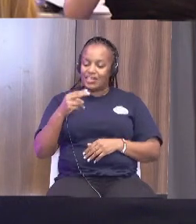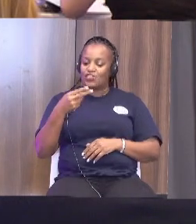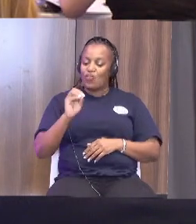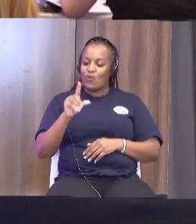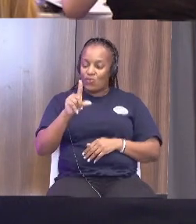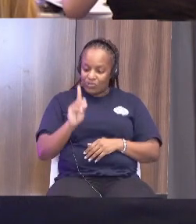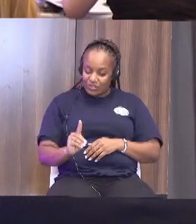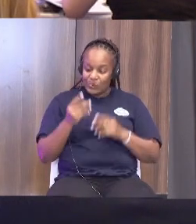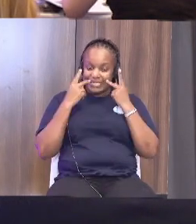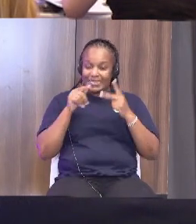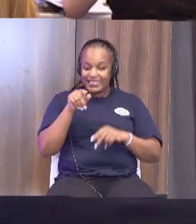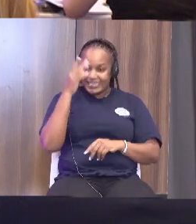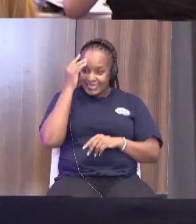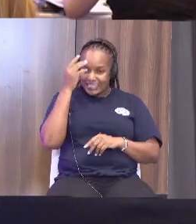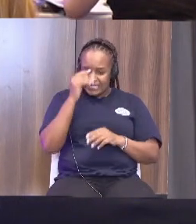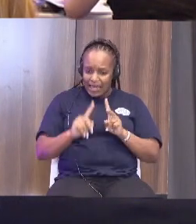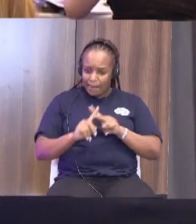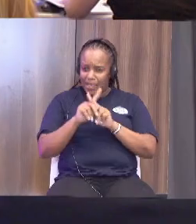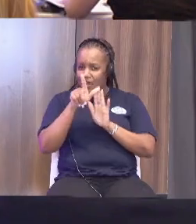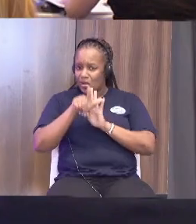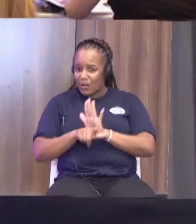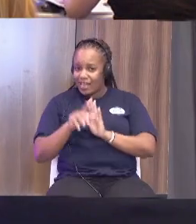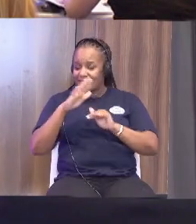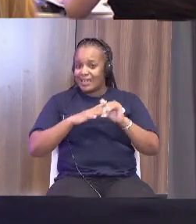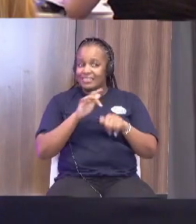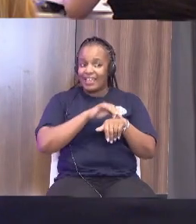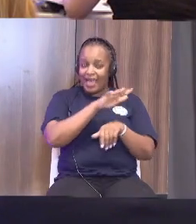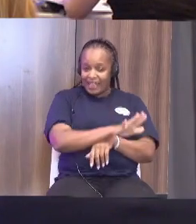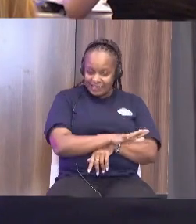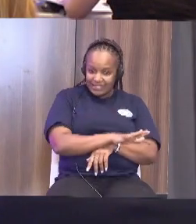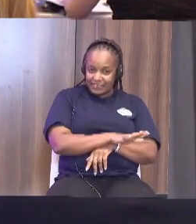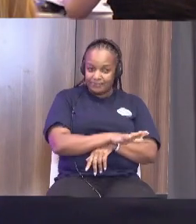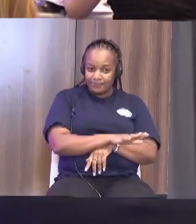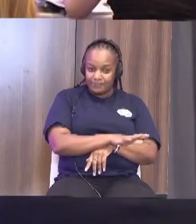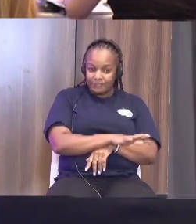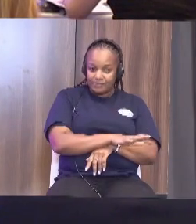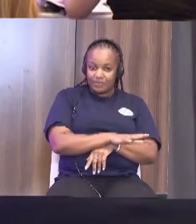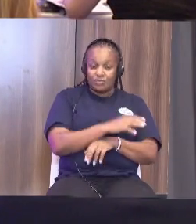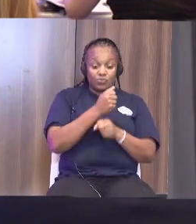disease appear lower than the early onset. Do you have